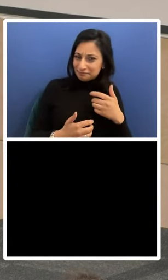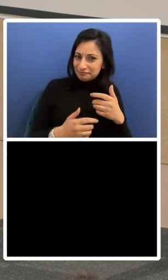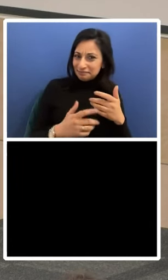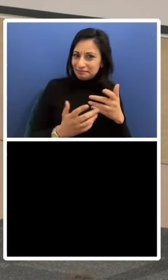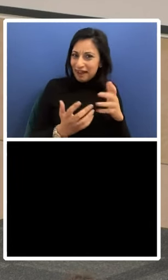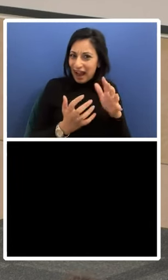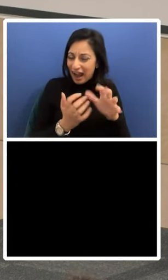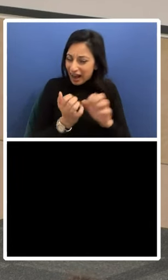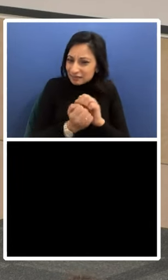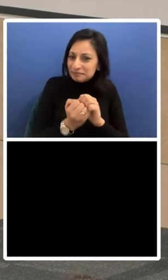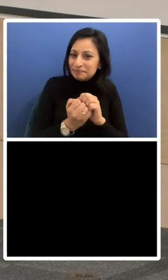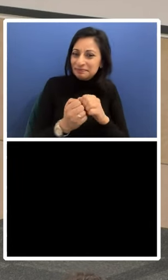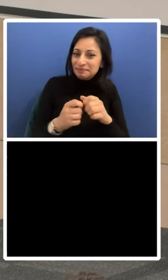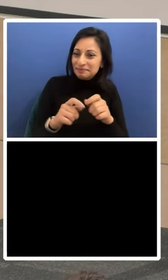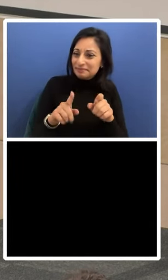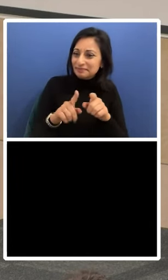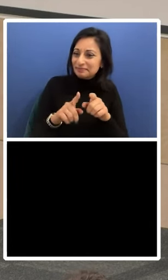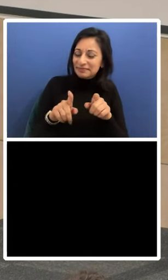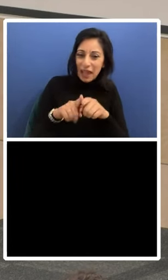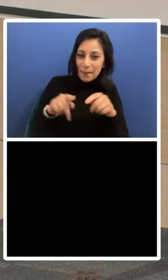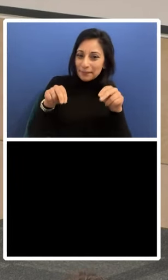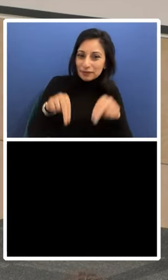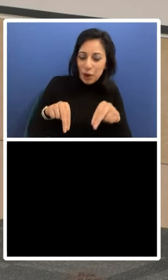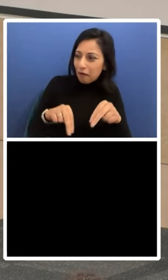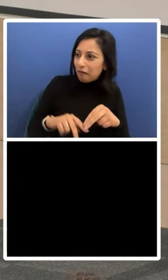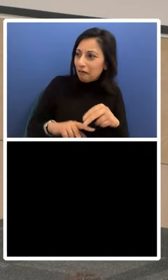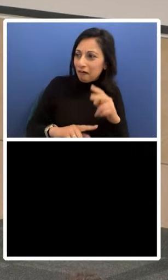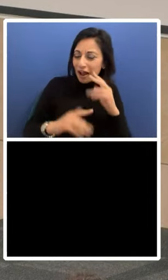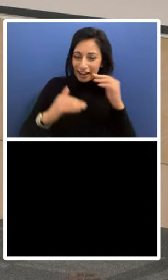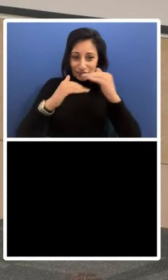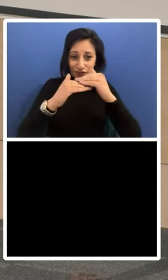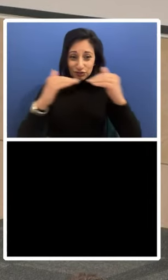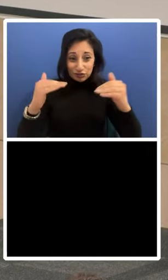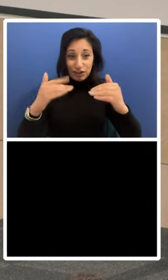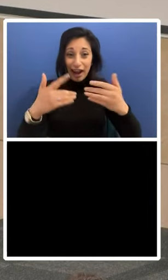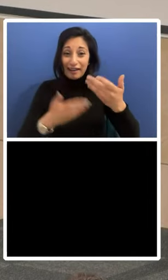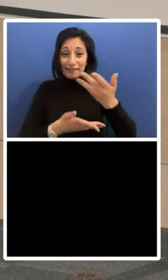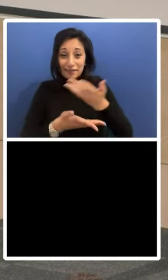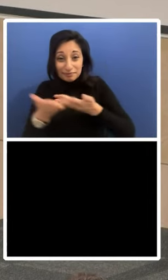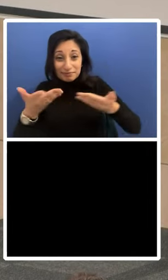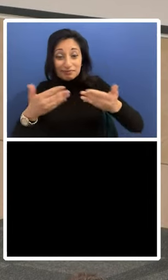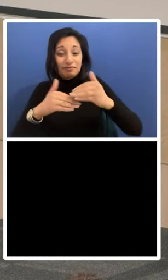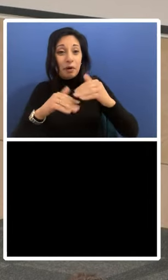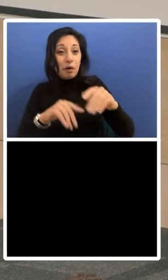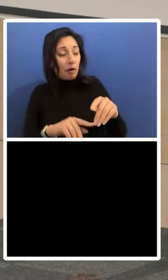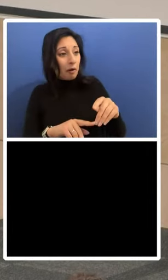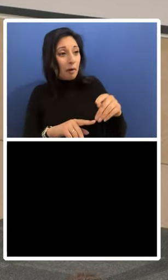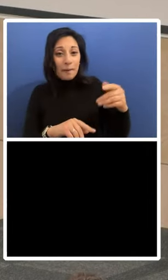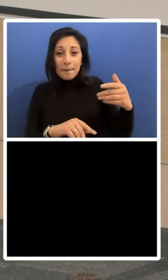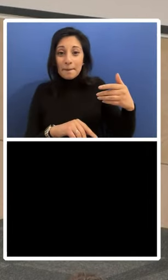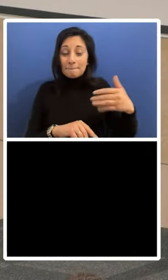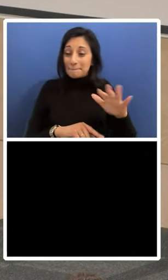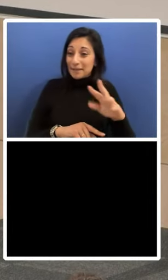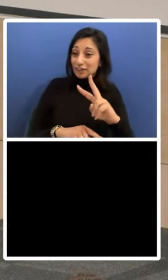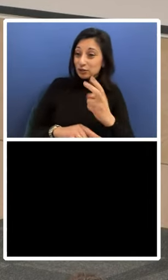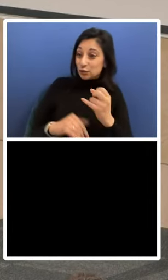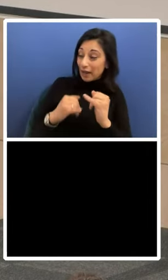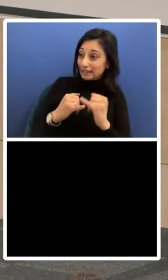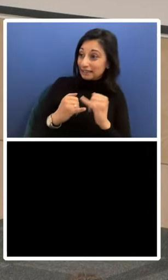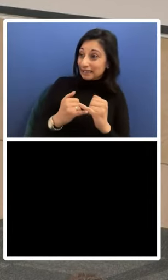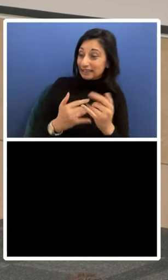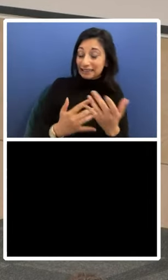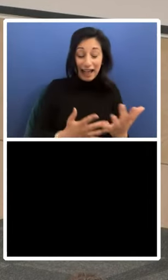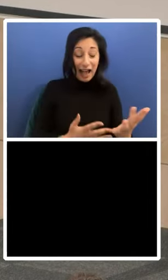like that, right in my face, across this, on the trading floor, full of traders. And he did this for like 20 seconds, like right in my face,